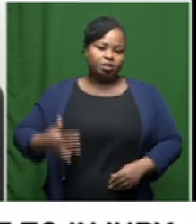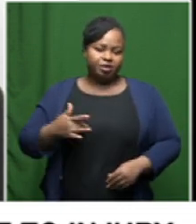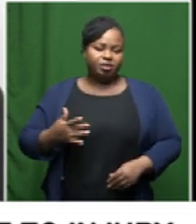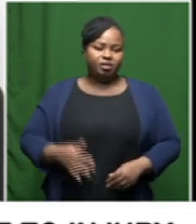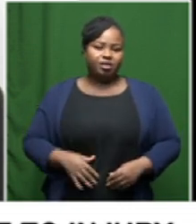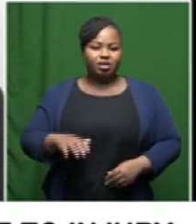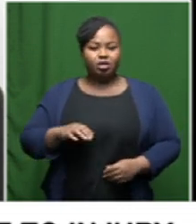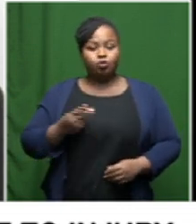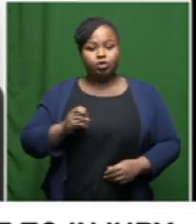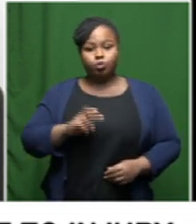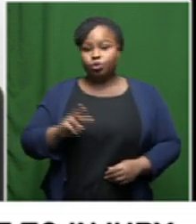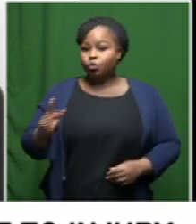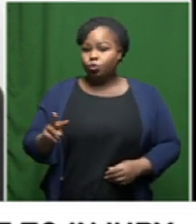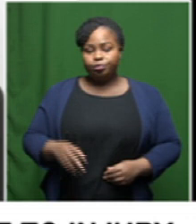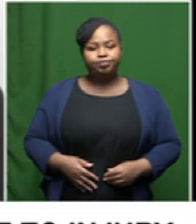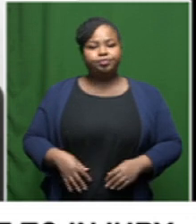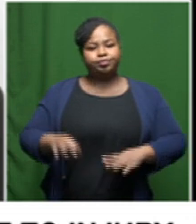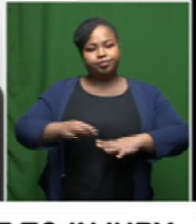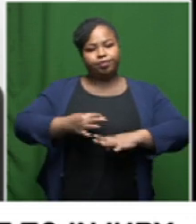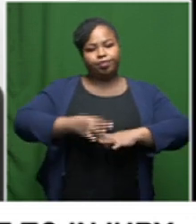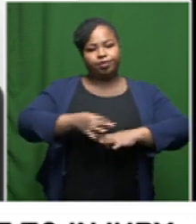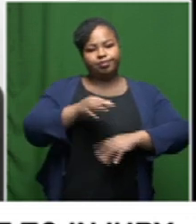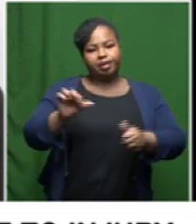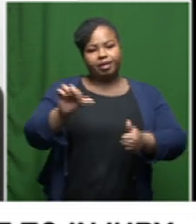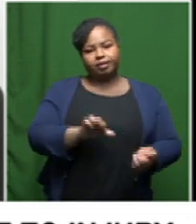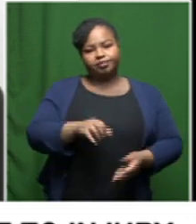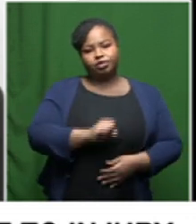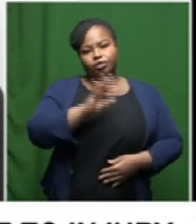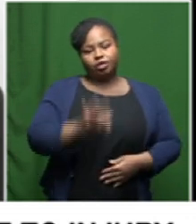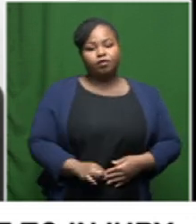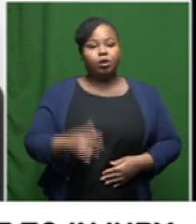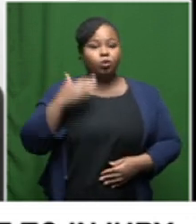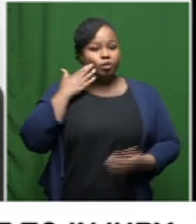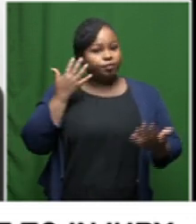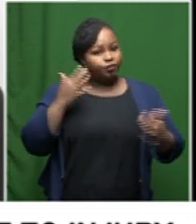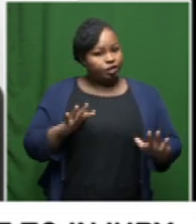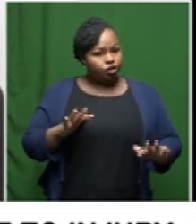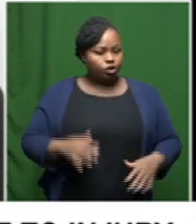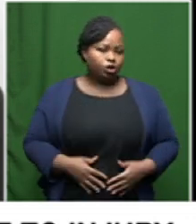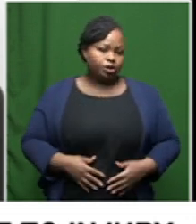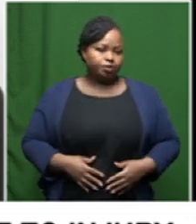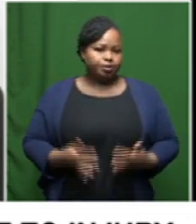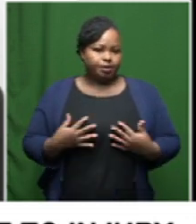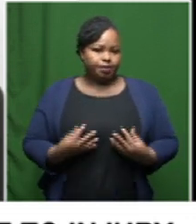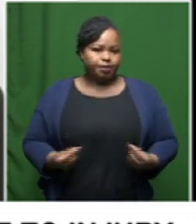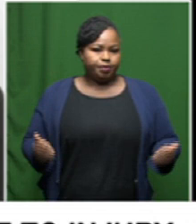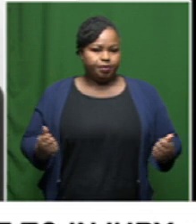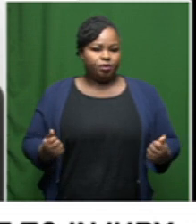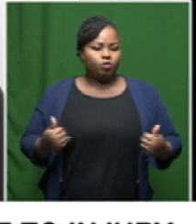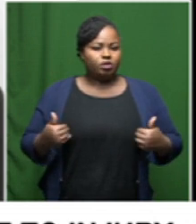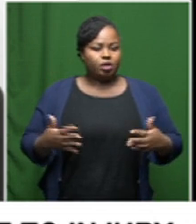WAFCON 2022. She's due for operation back in South Africa. Post-operation healing will be